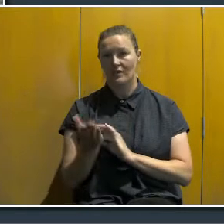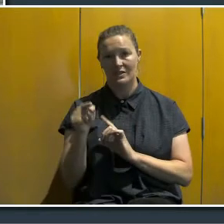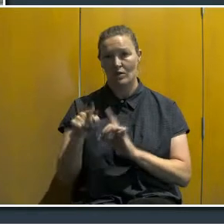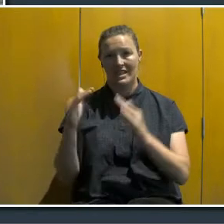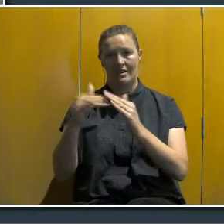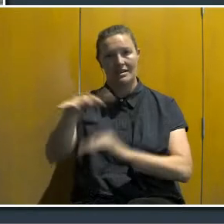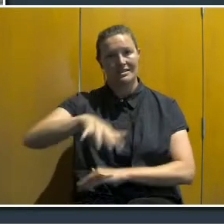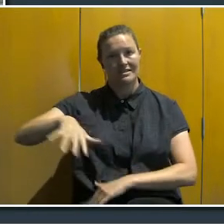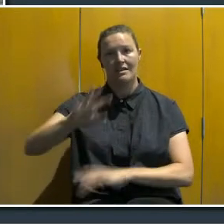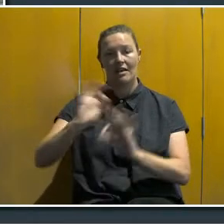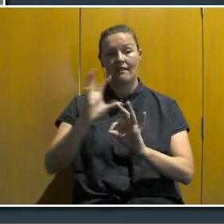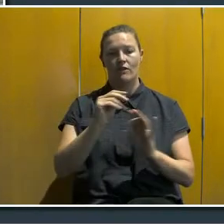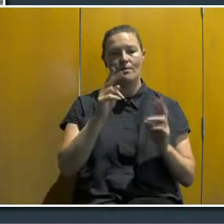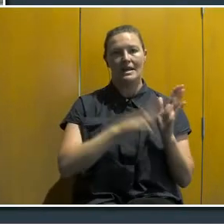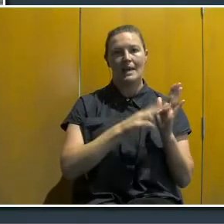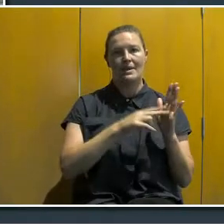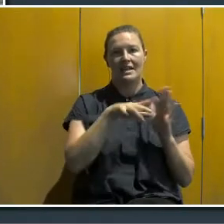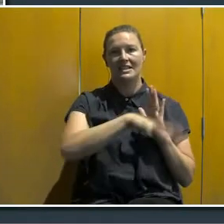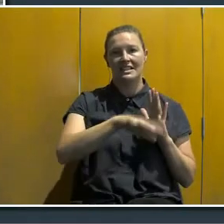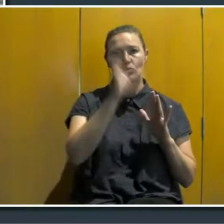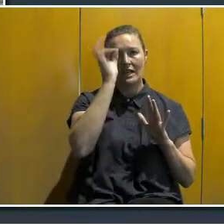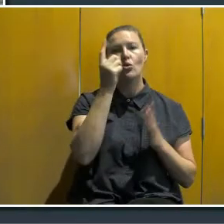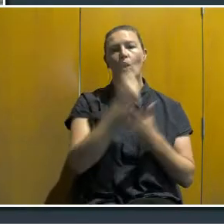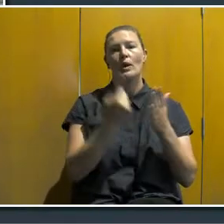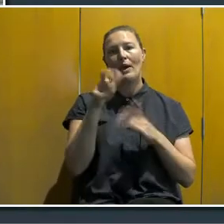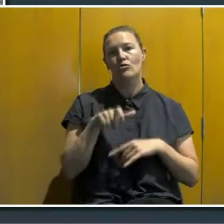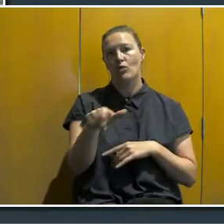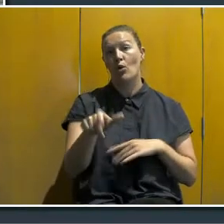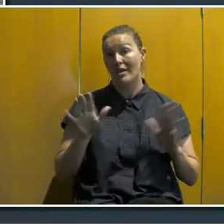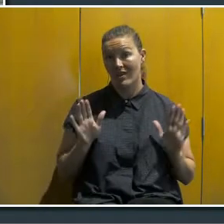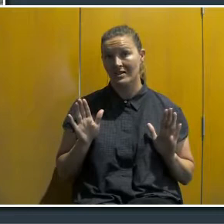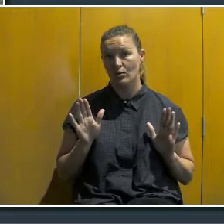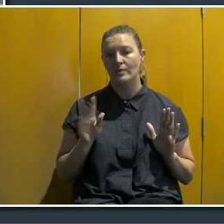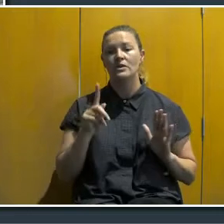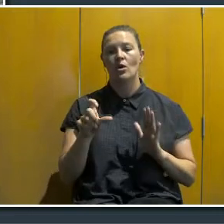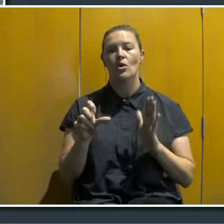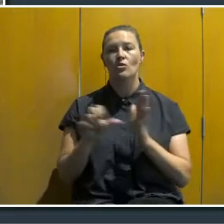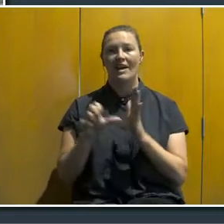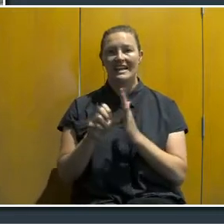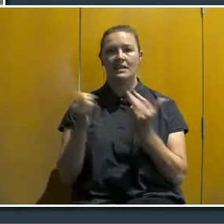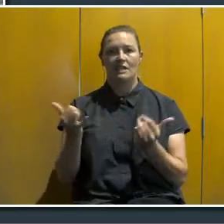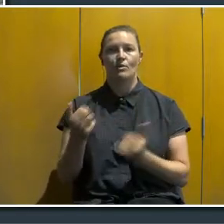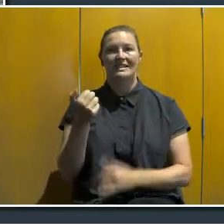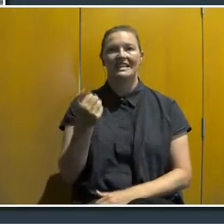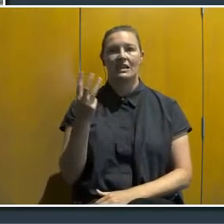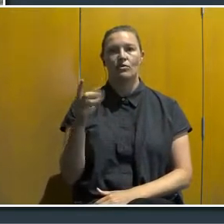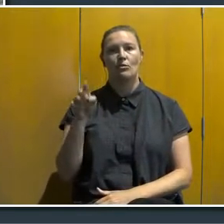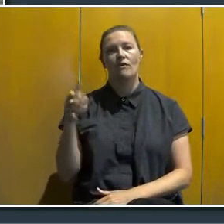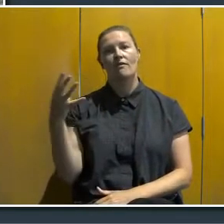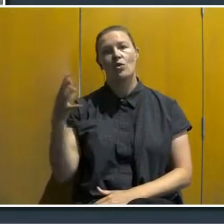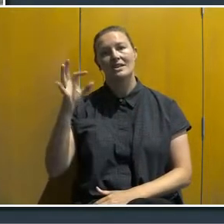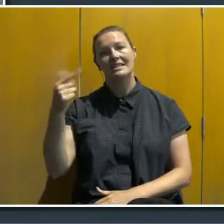the site supplied by the Napier District Council save an access road, that rate being the current